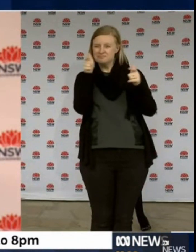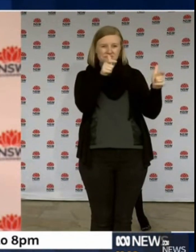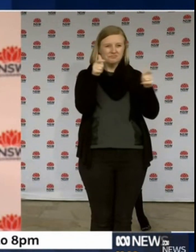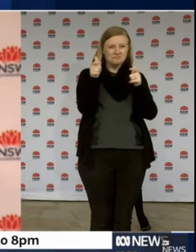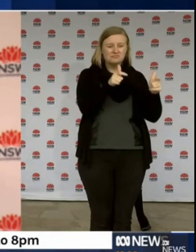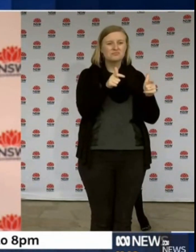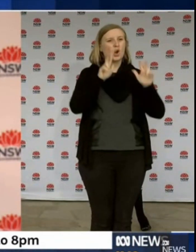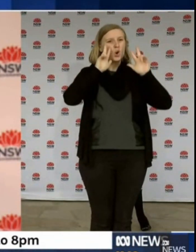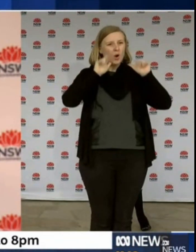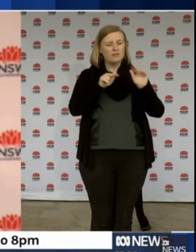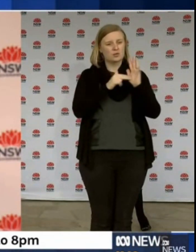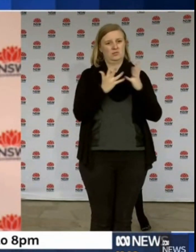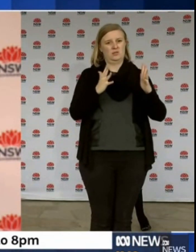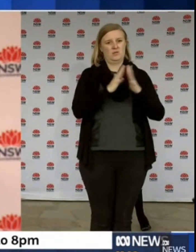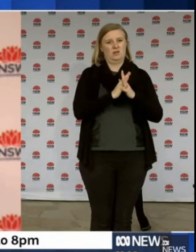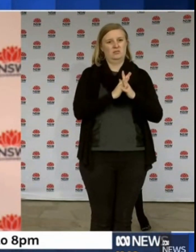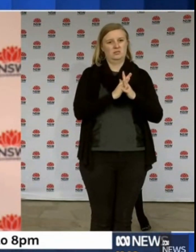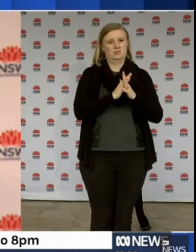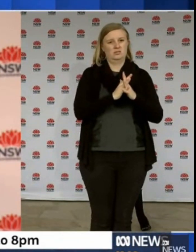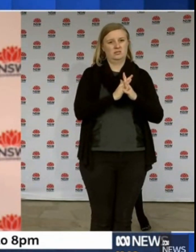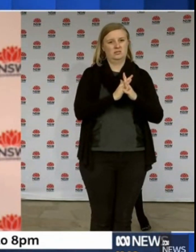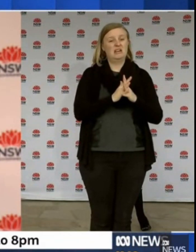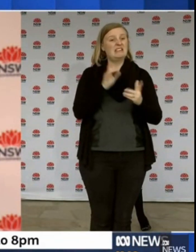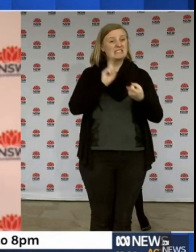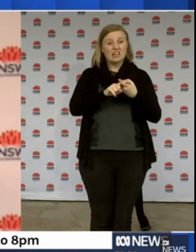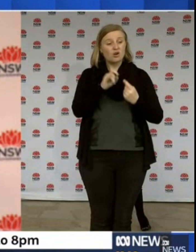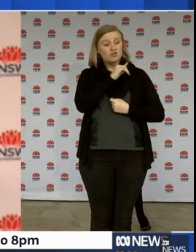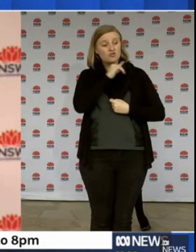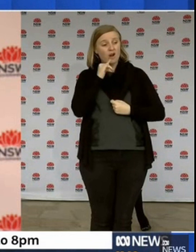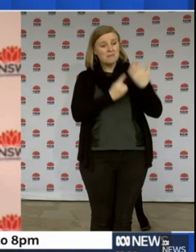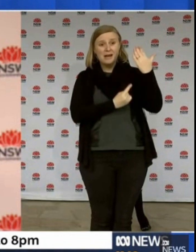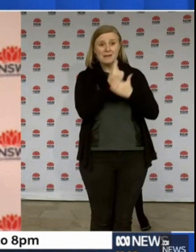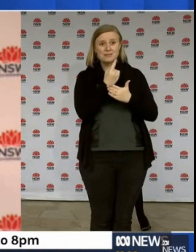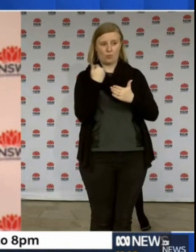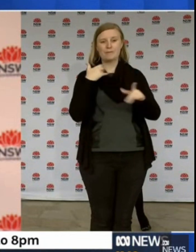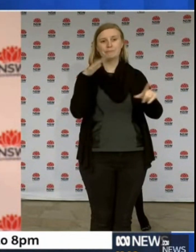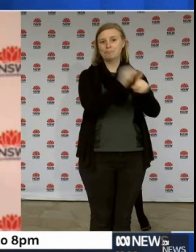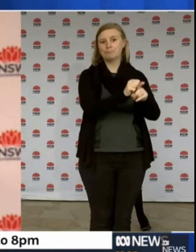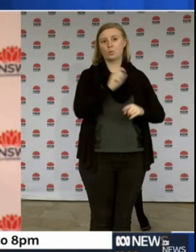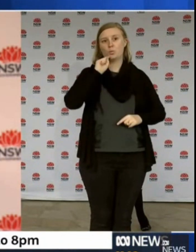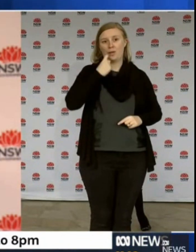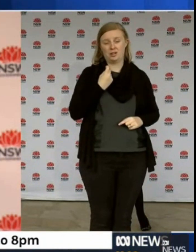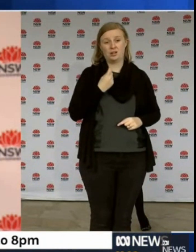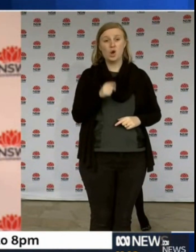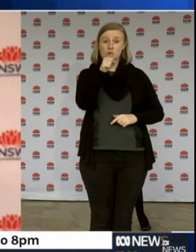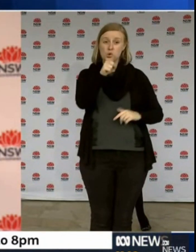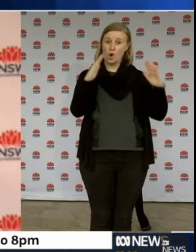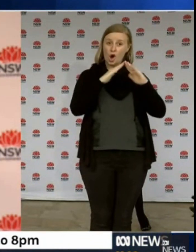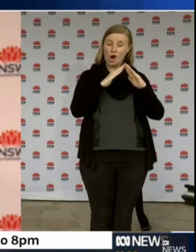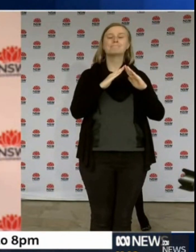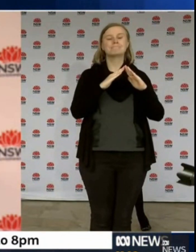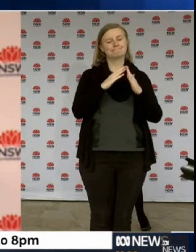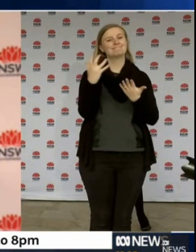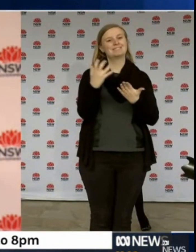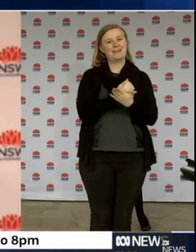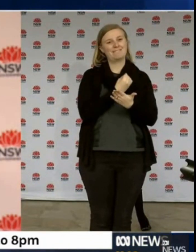protecting the people of New South Wales. Crime continues to fall in most categories. You are safe at home and you